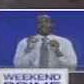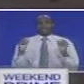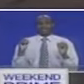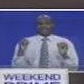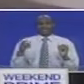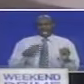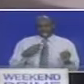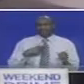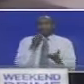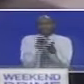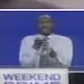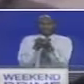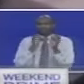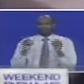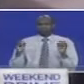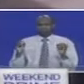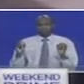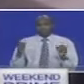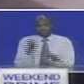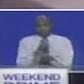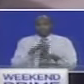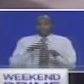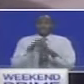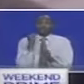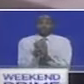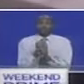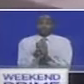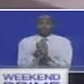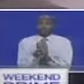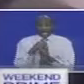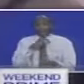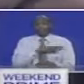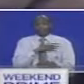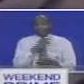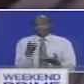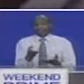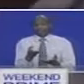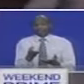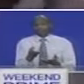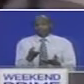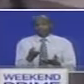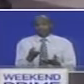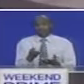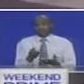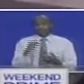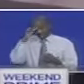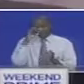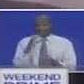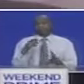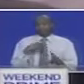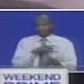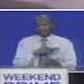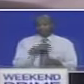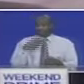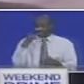not here to beg. Watu wetu wakipewa kazi, nina benefit kama government. Na